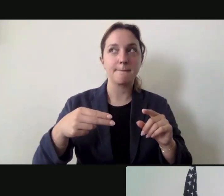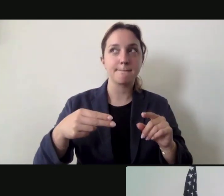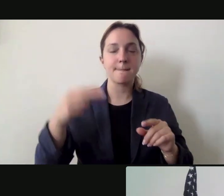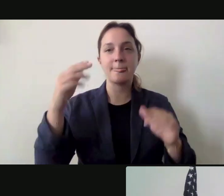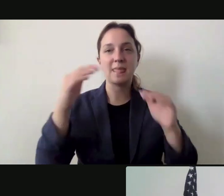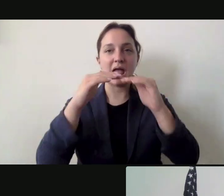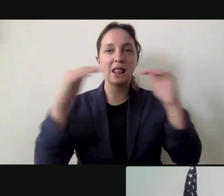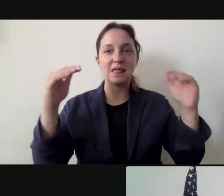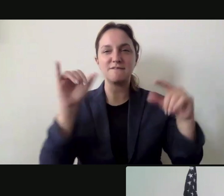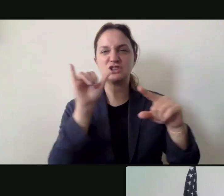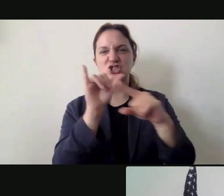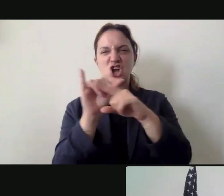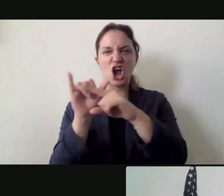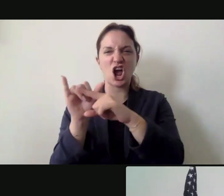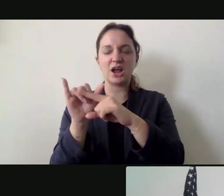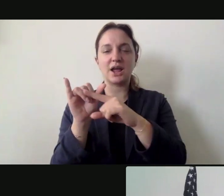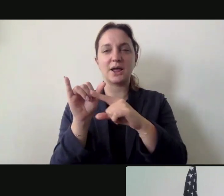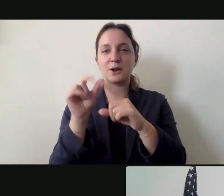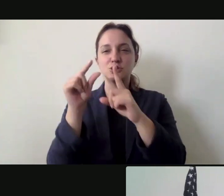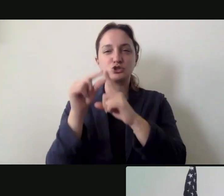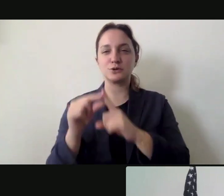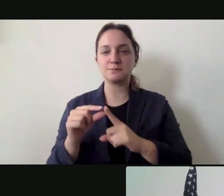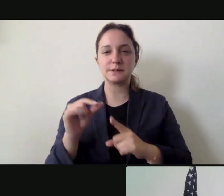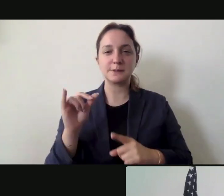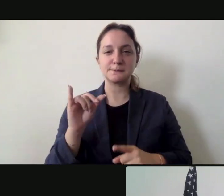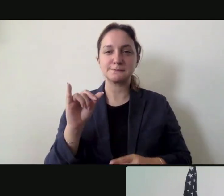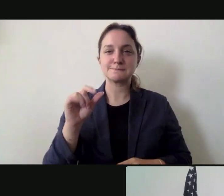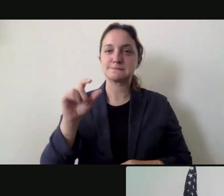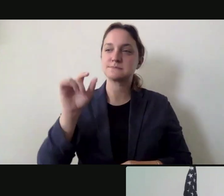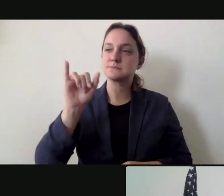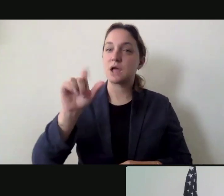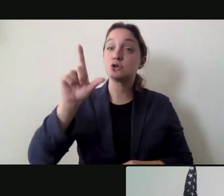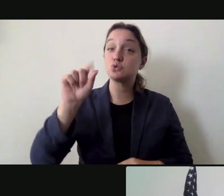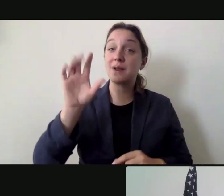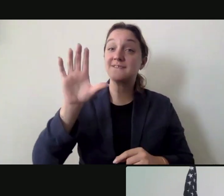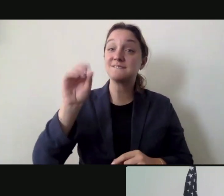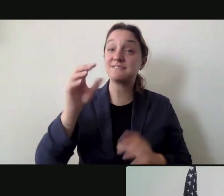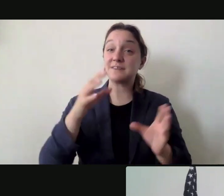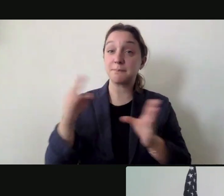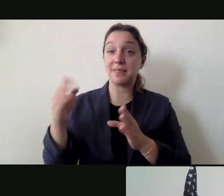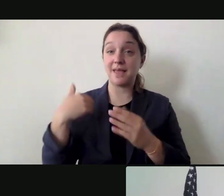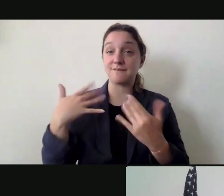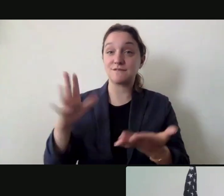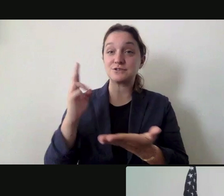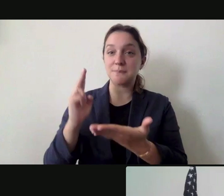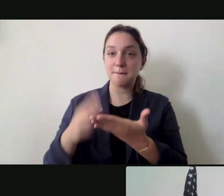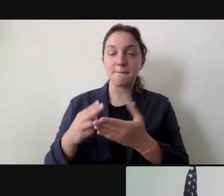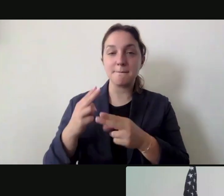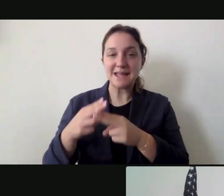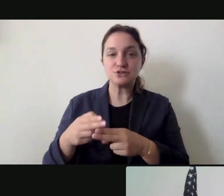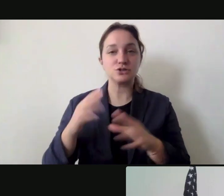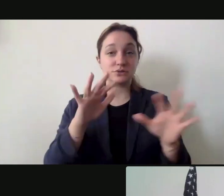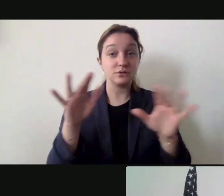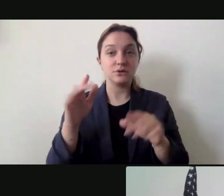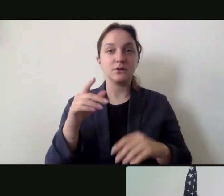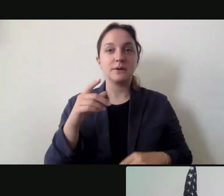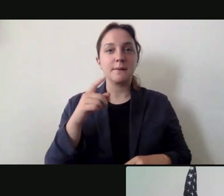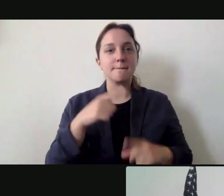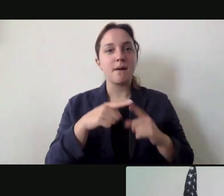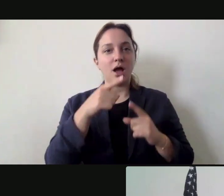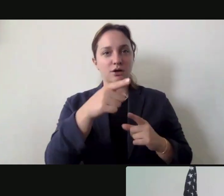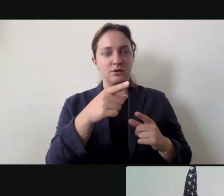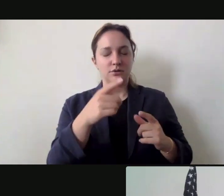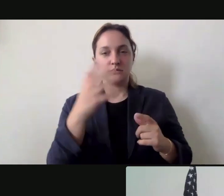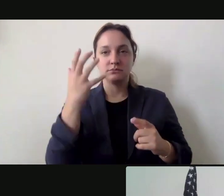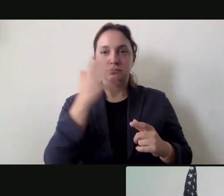jargon heavy terminology, like the 2050 plan that I laid out before and the setup to you. And you made this real, and you make